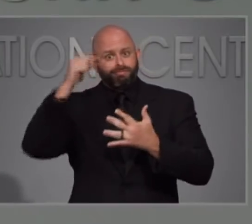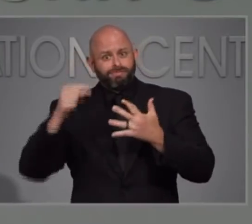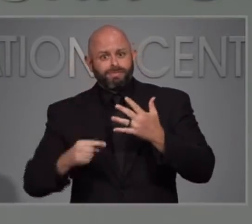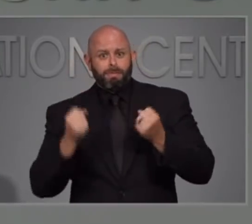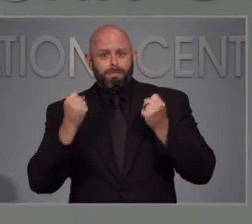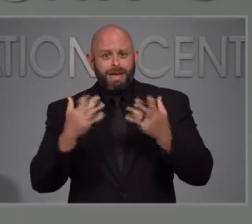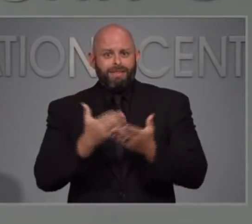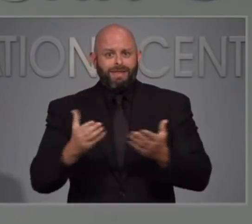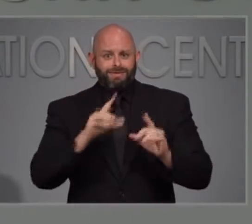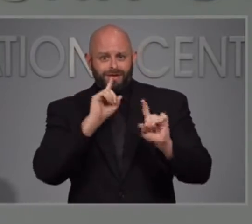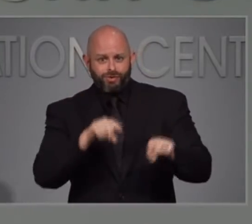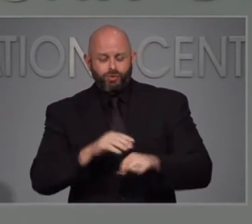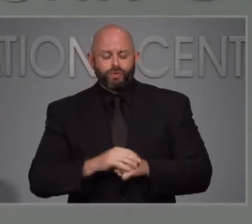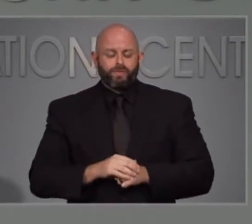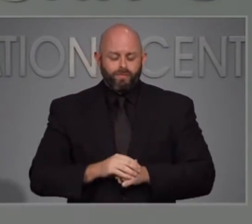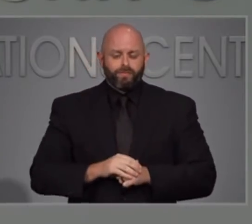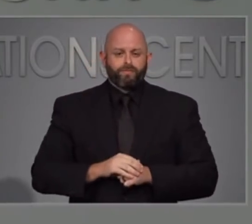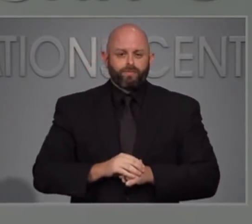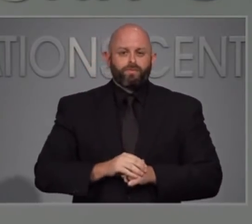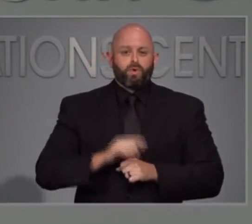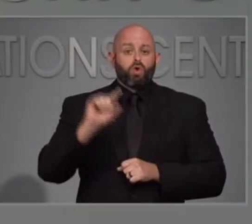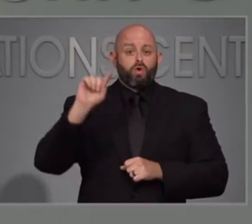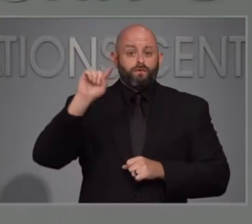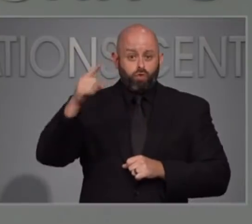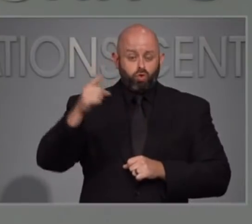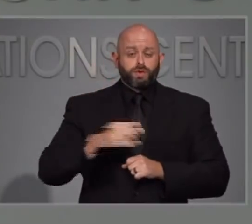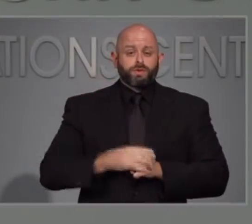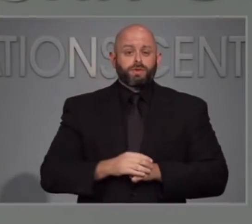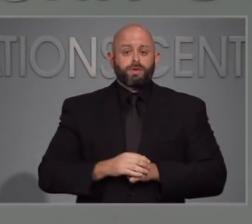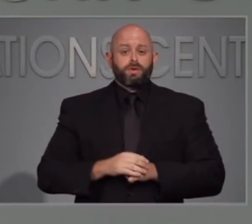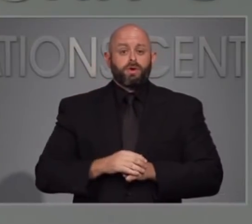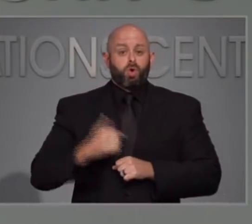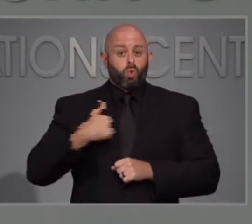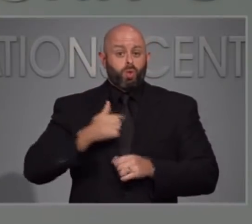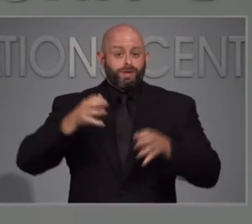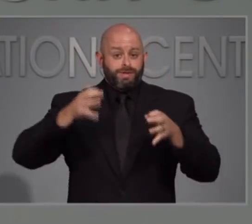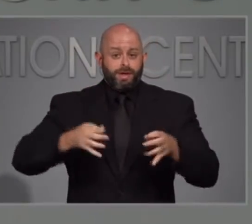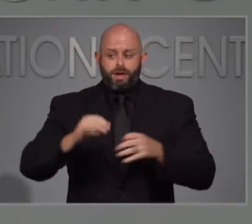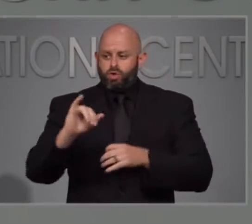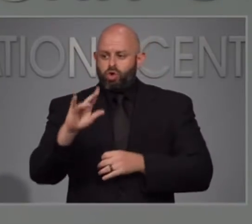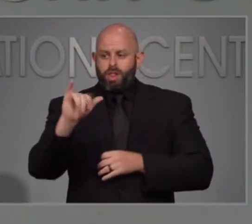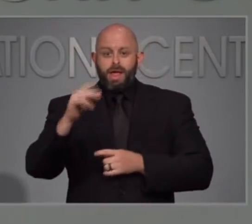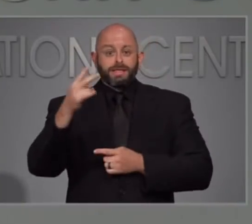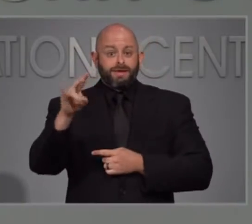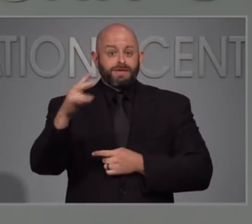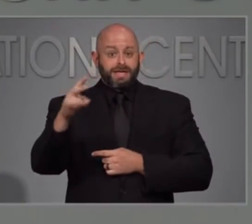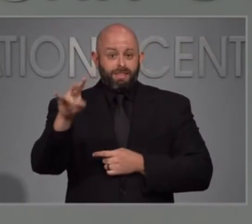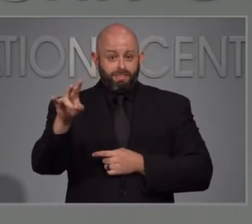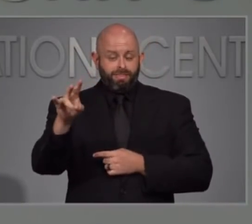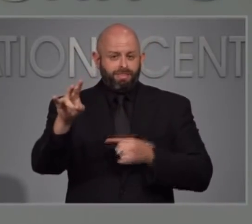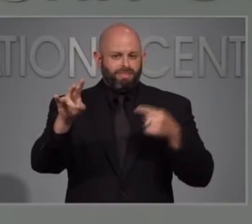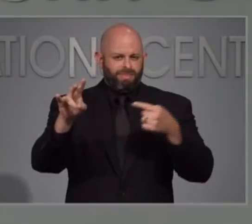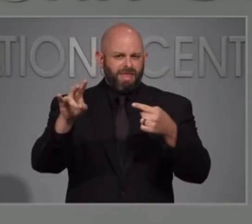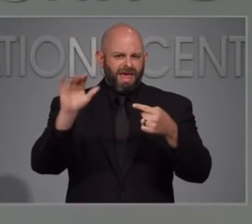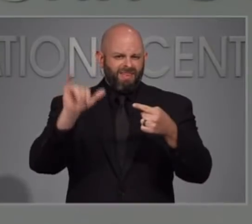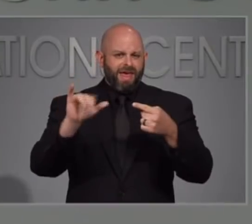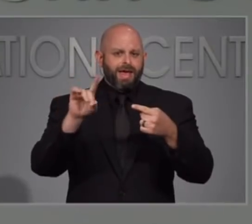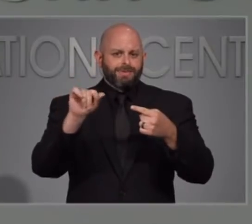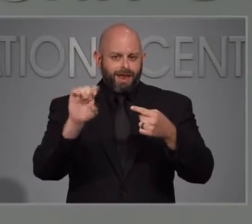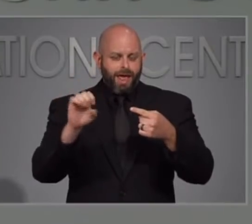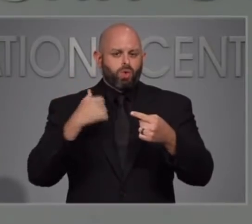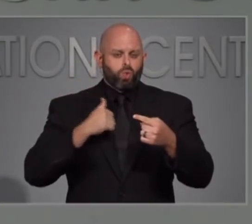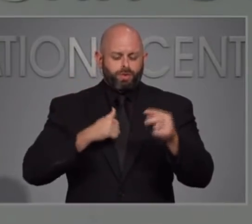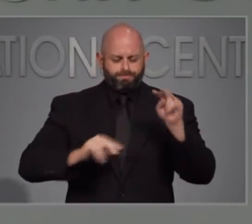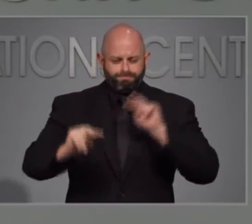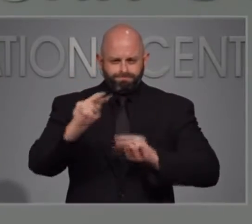July 17th is when we're going to give that much time to look